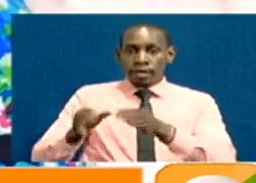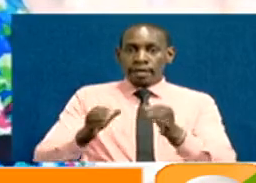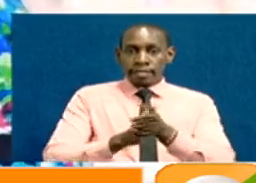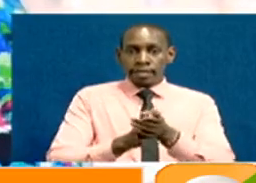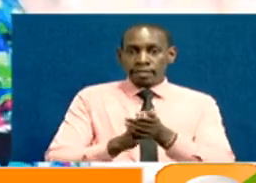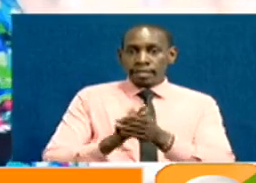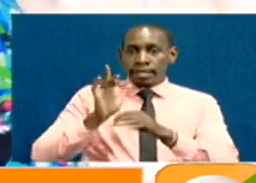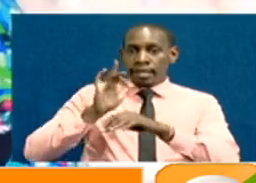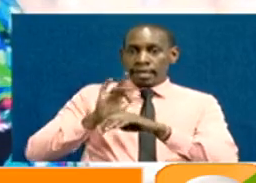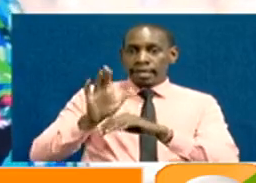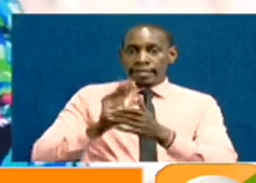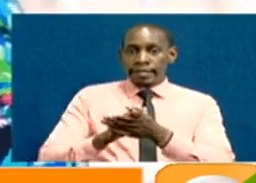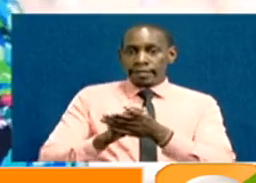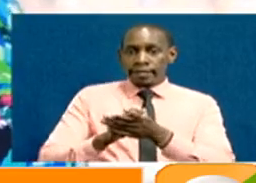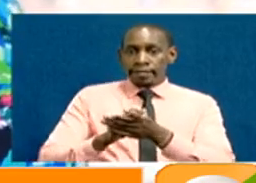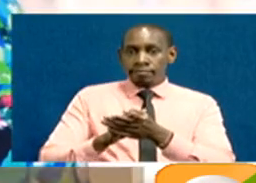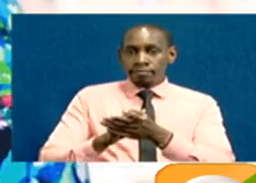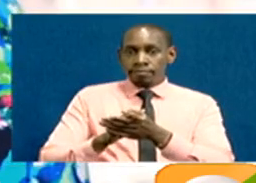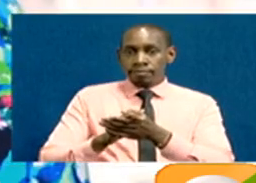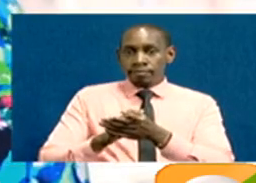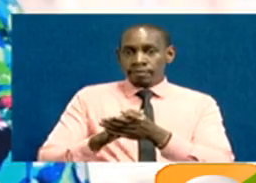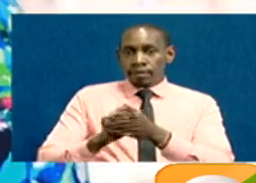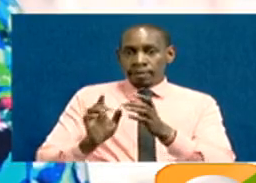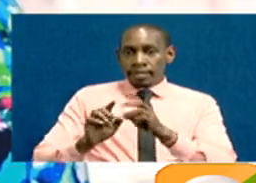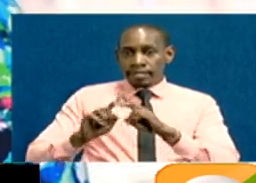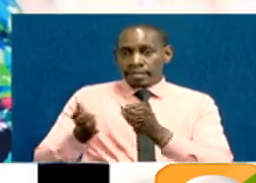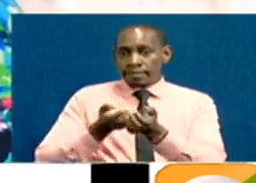stage ideas or early startups, they do